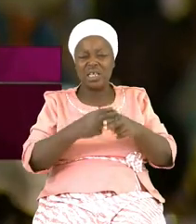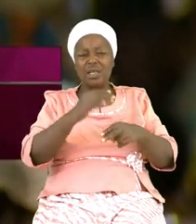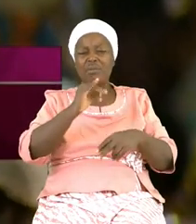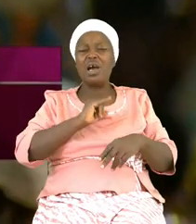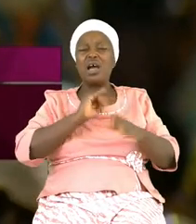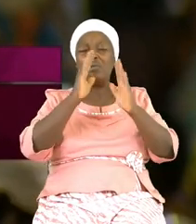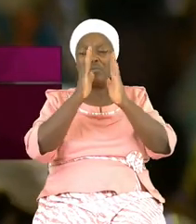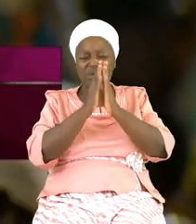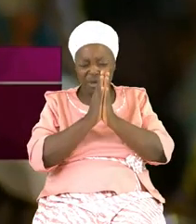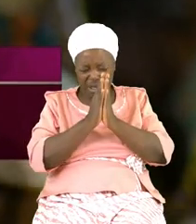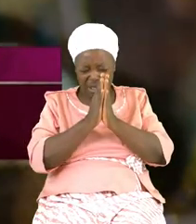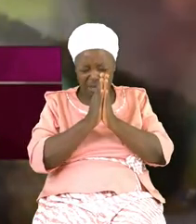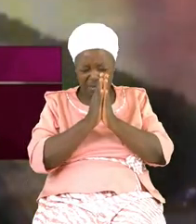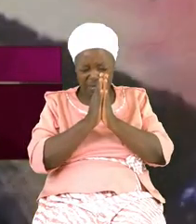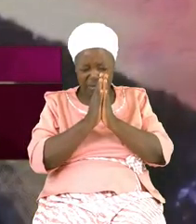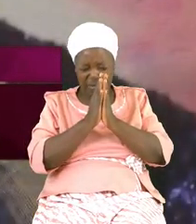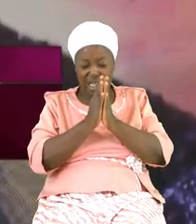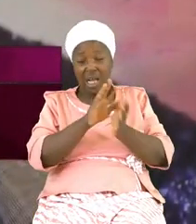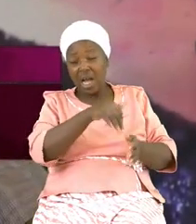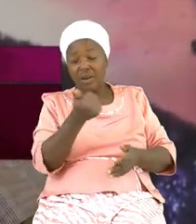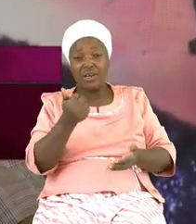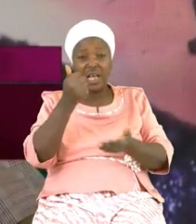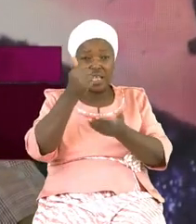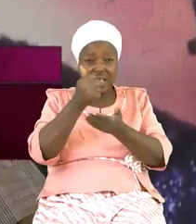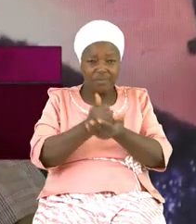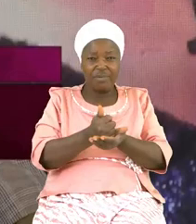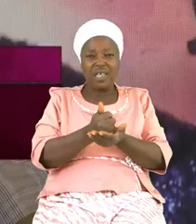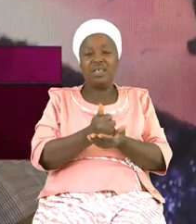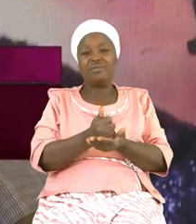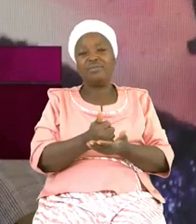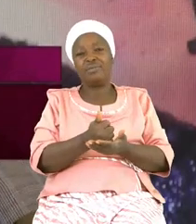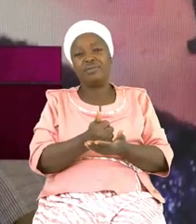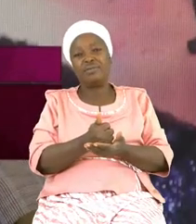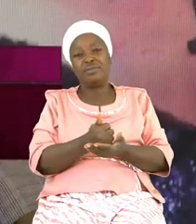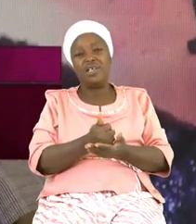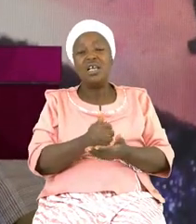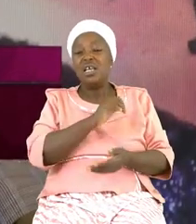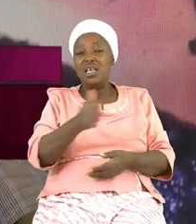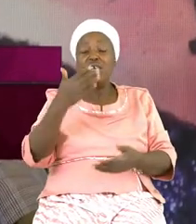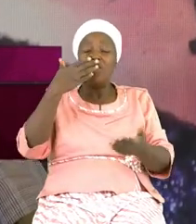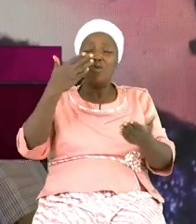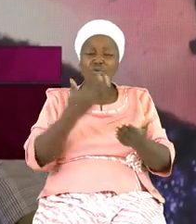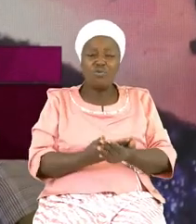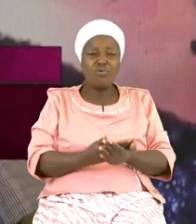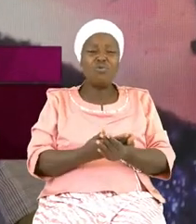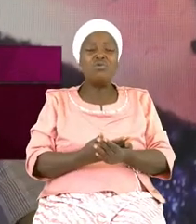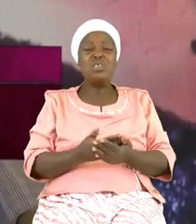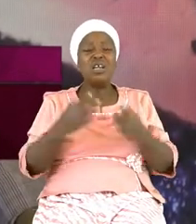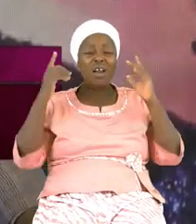pray. Another amen. A good, resounding,